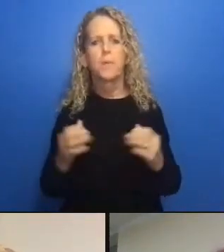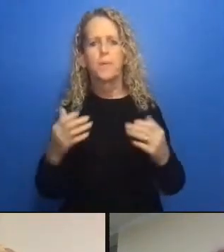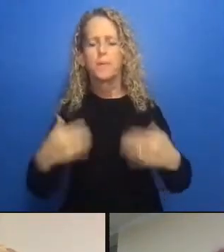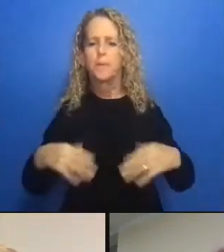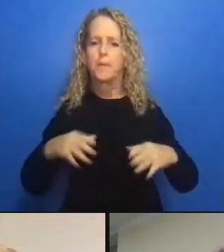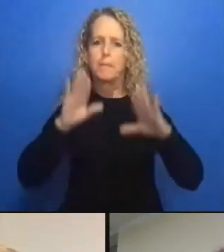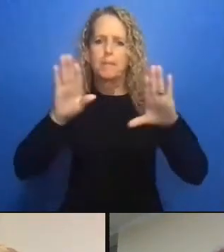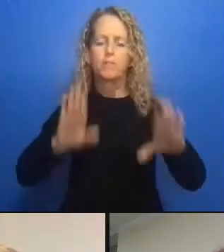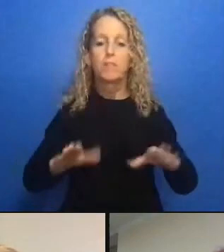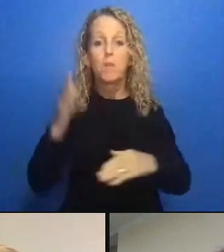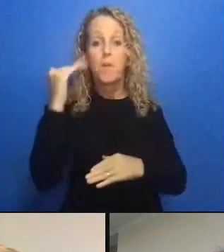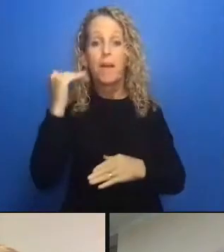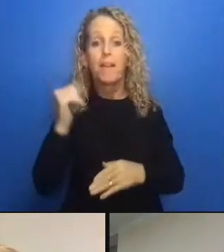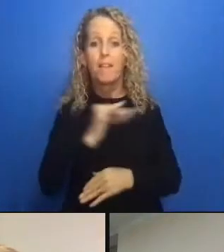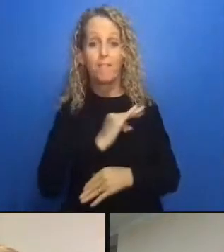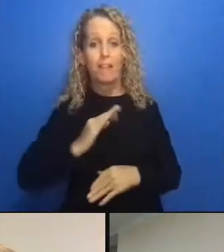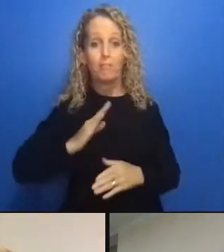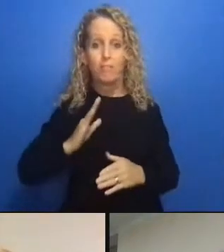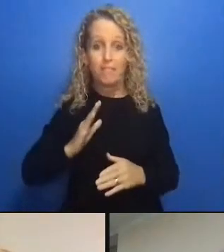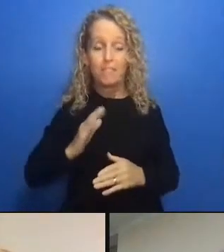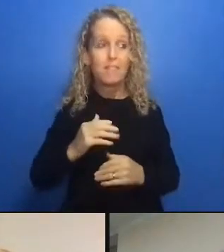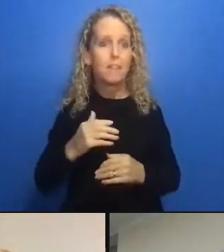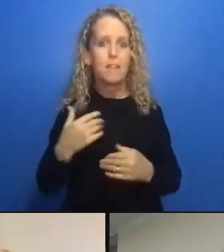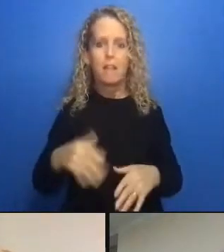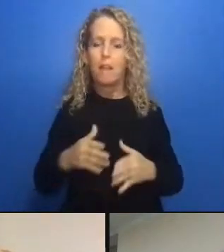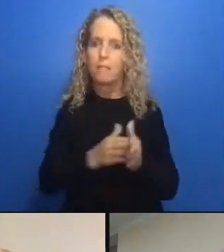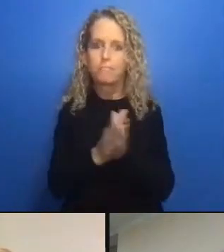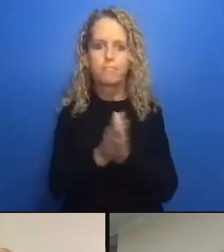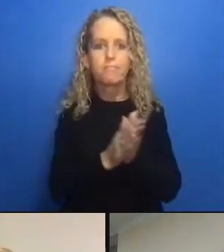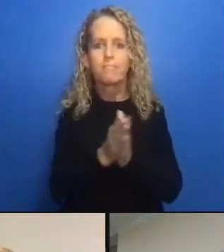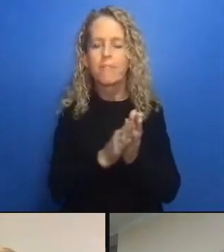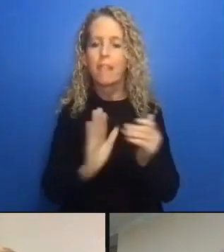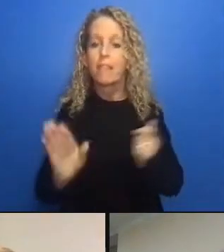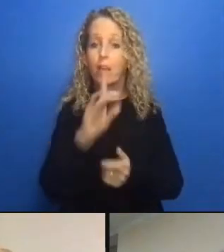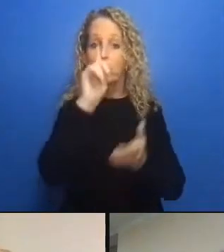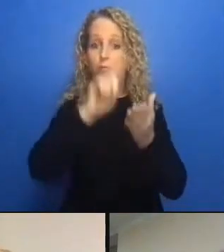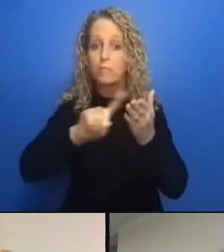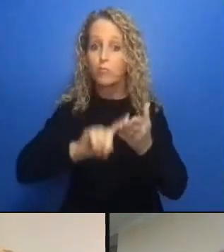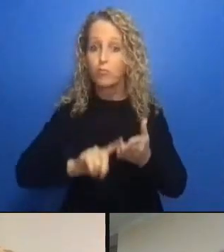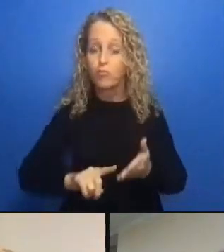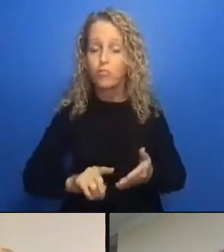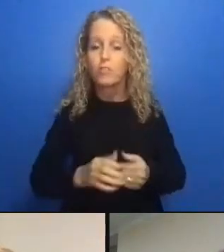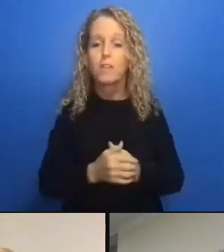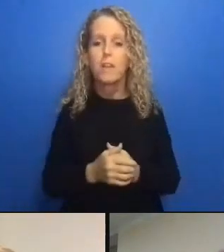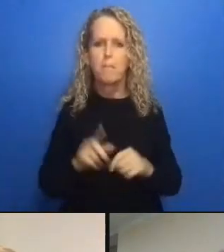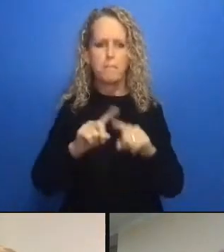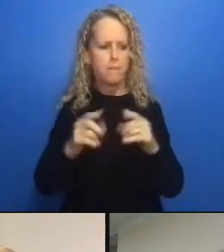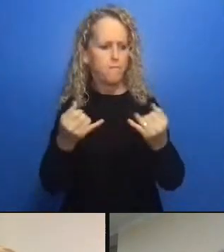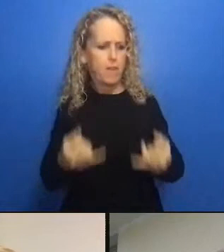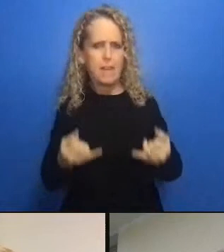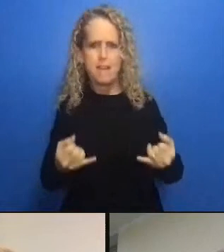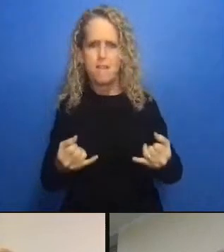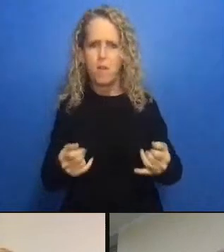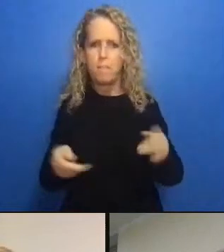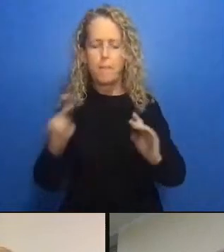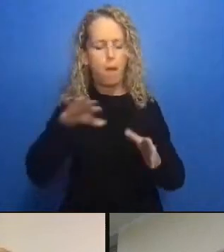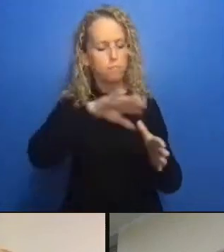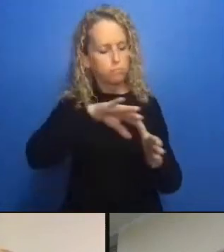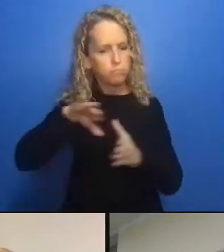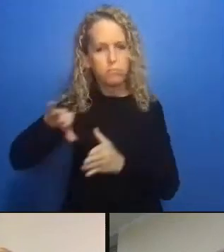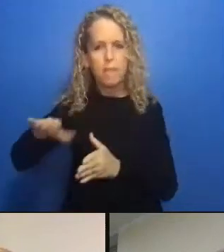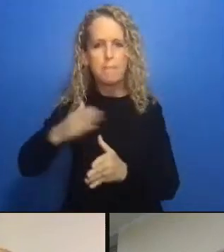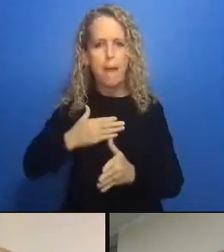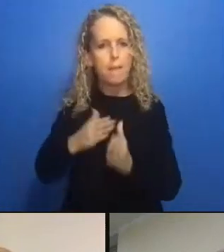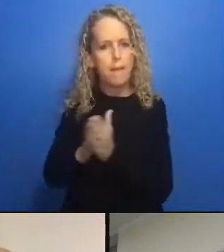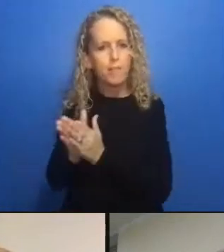is passionate about their research, but I've never seen a moment in which more people were willing to push that aside and say,